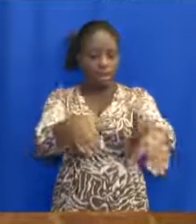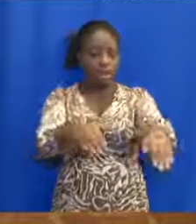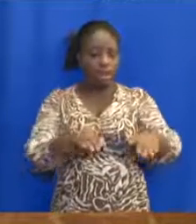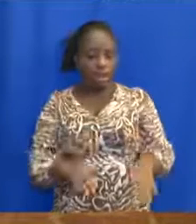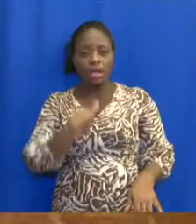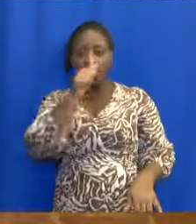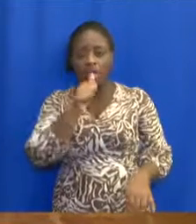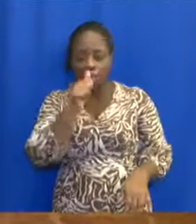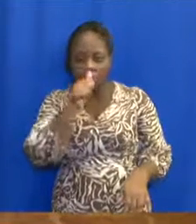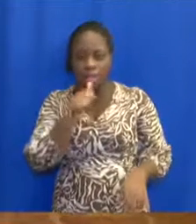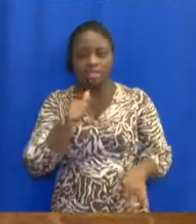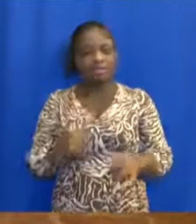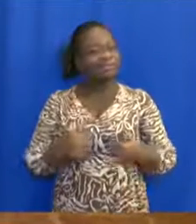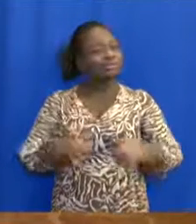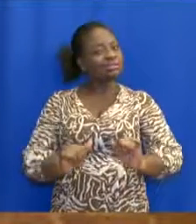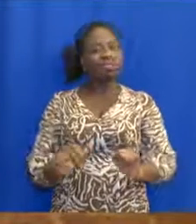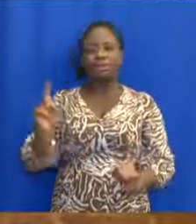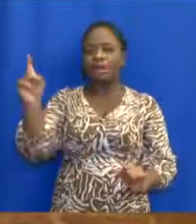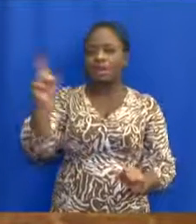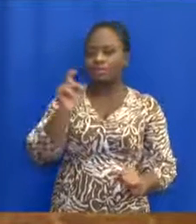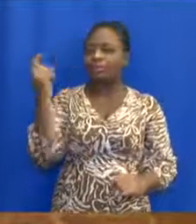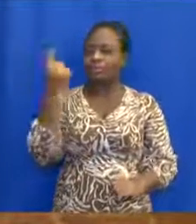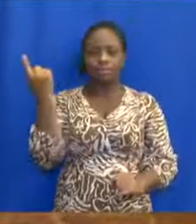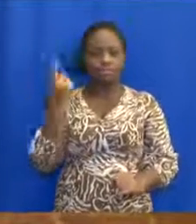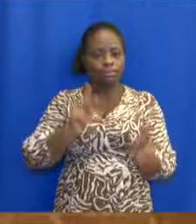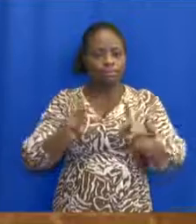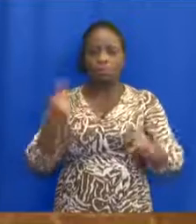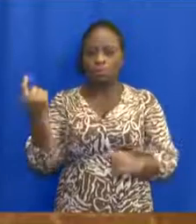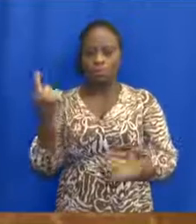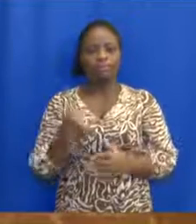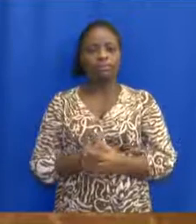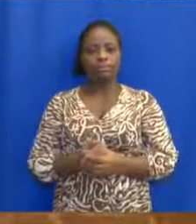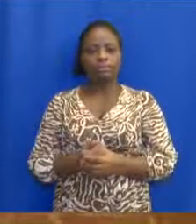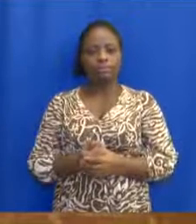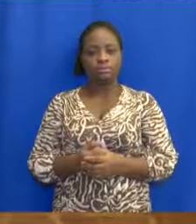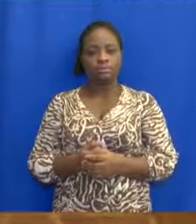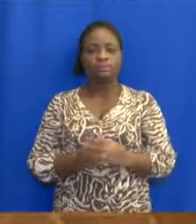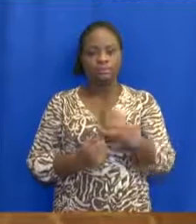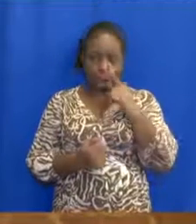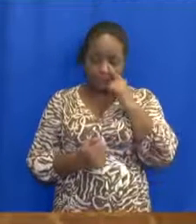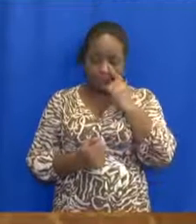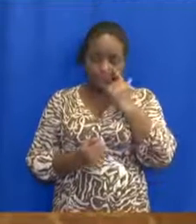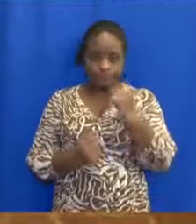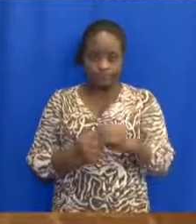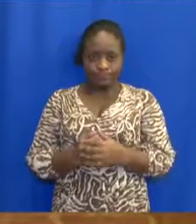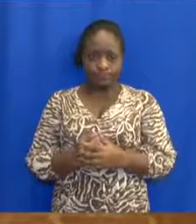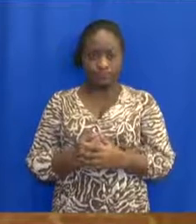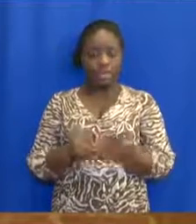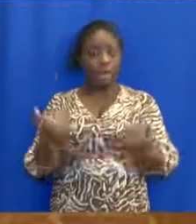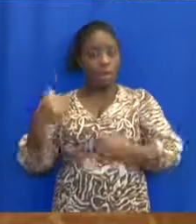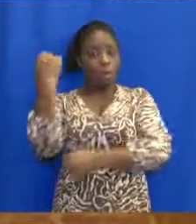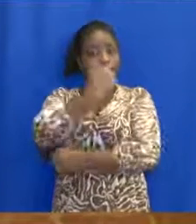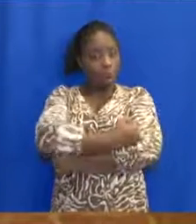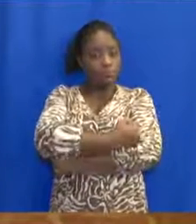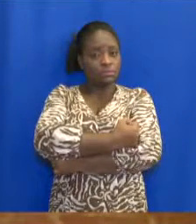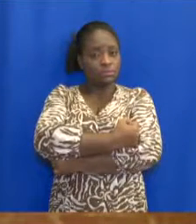burials, still with a maximum of 100 persons, can continue to be performed. Our